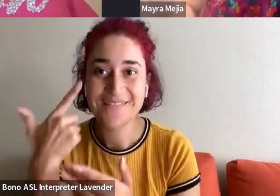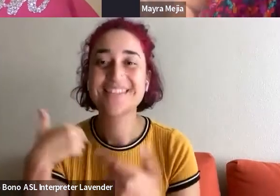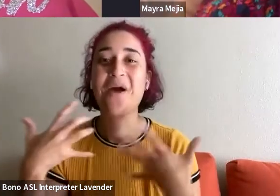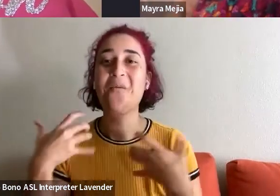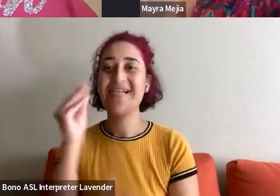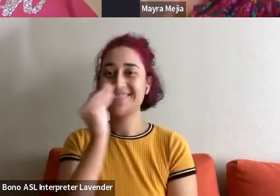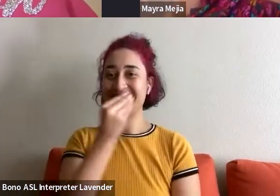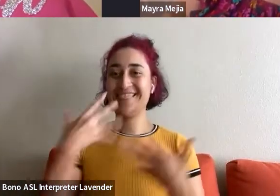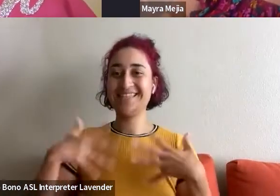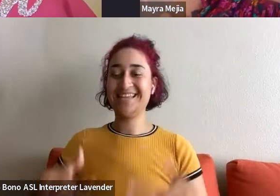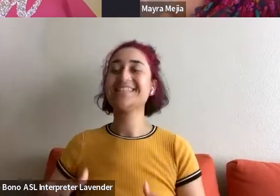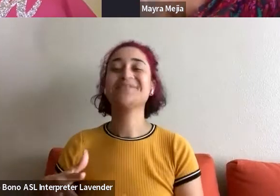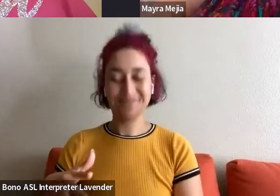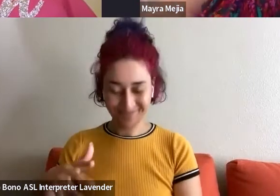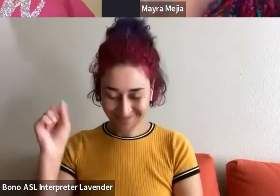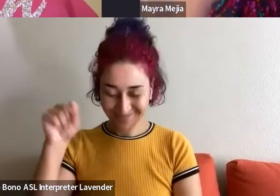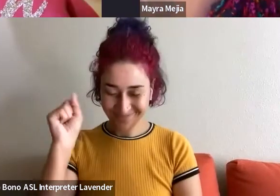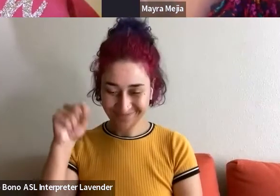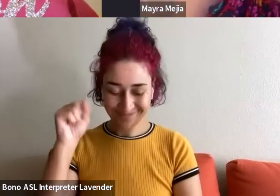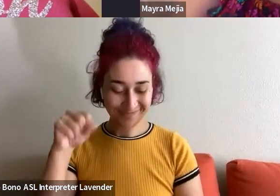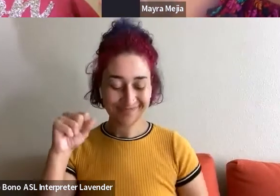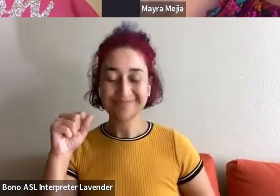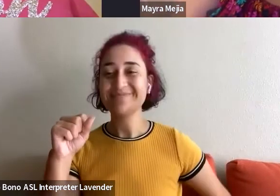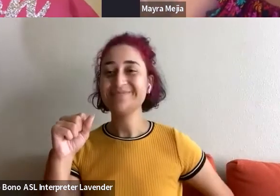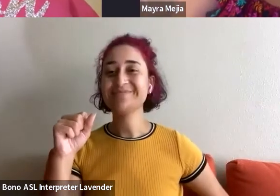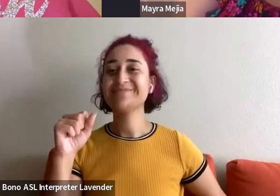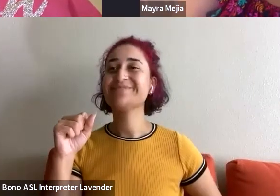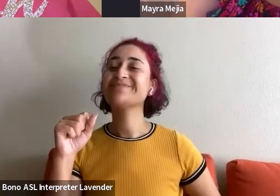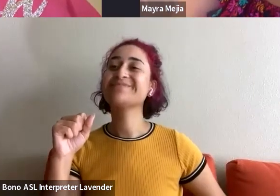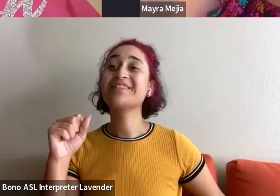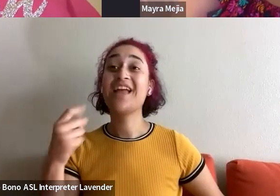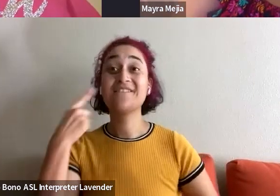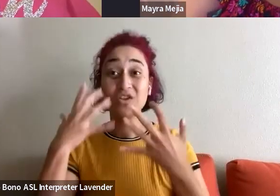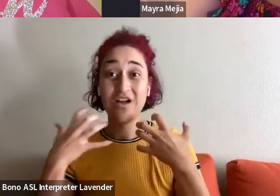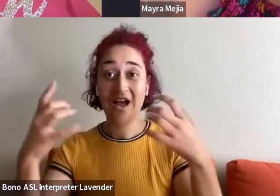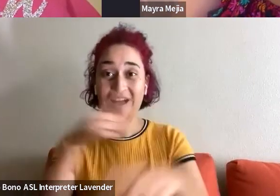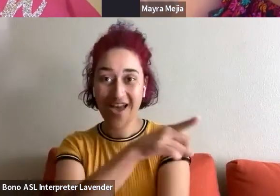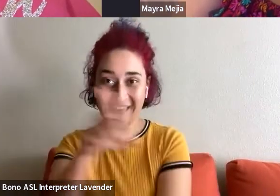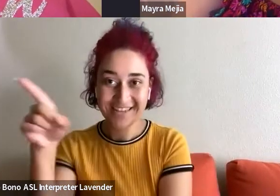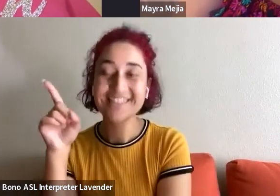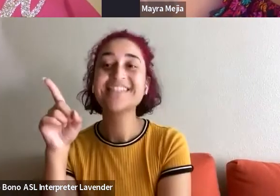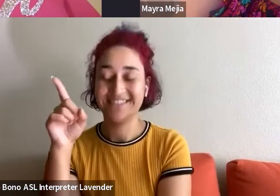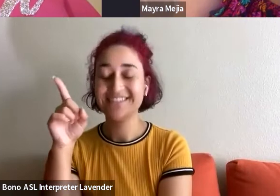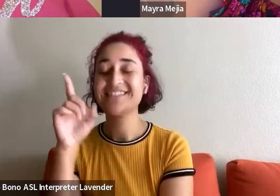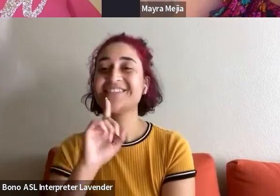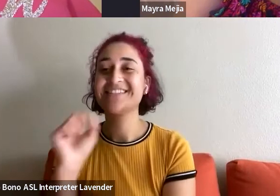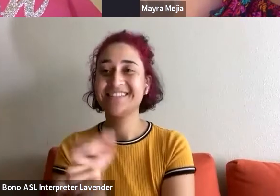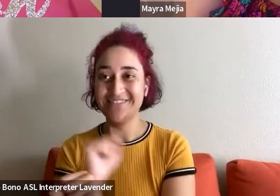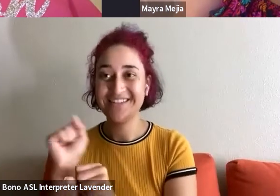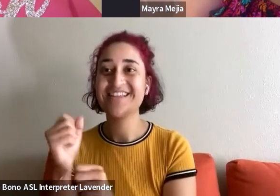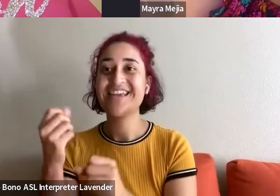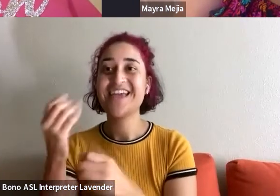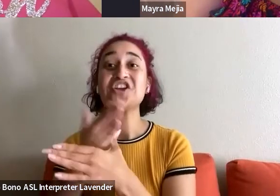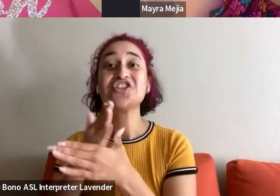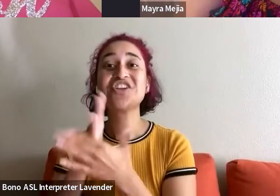Yes, definitely. And to the audience, we'll definitely share that